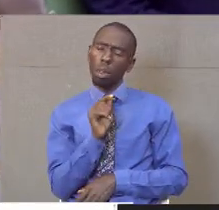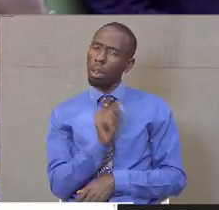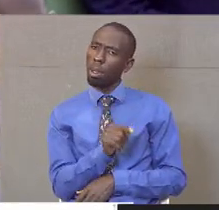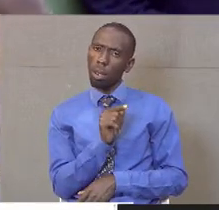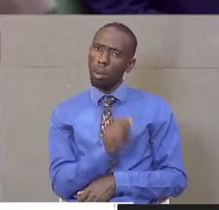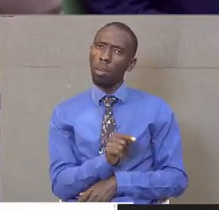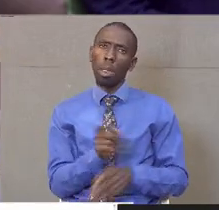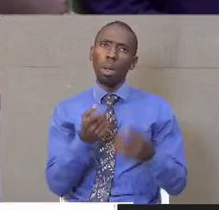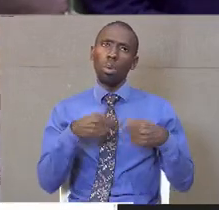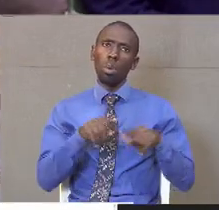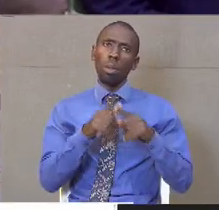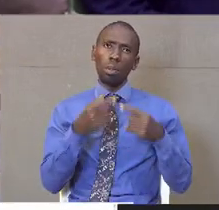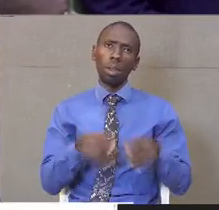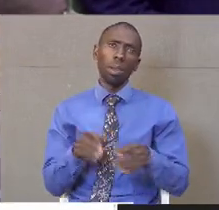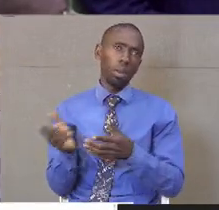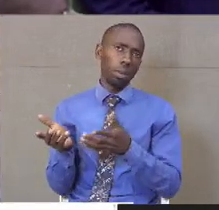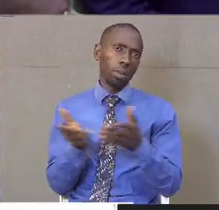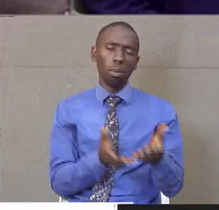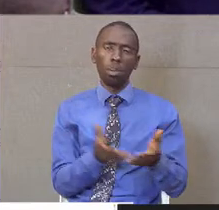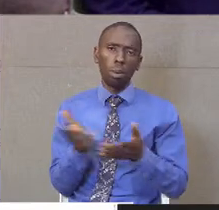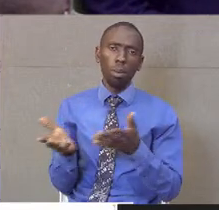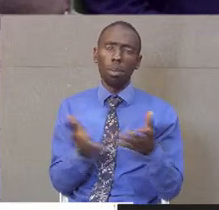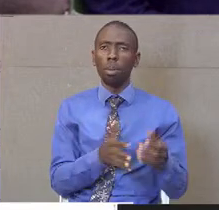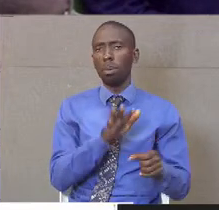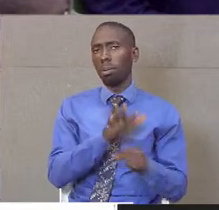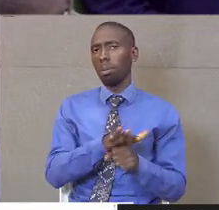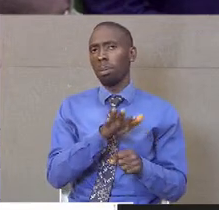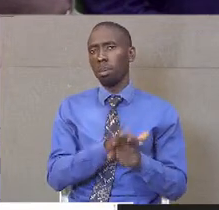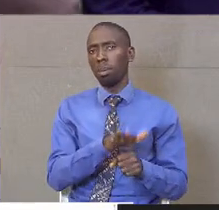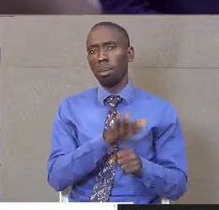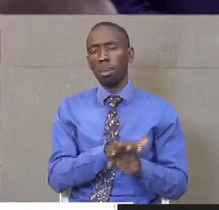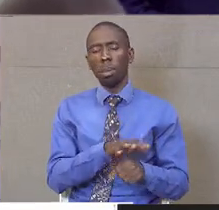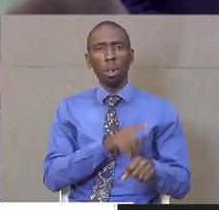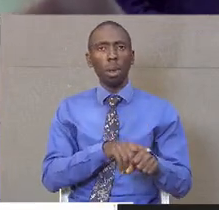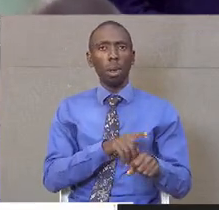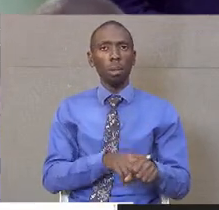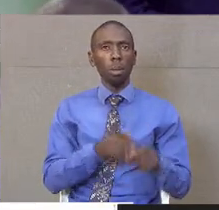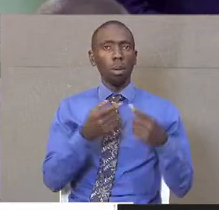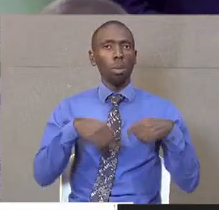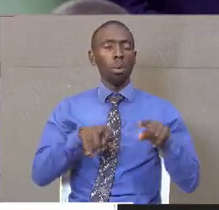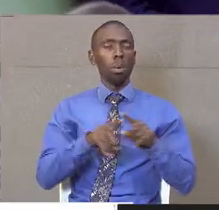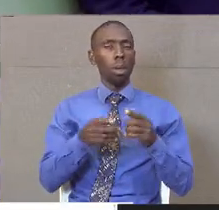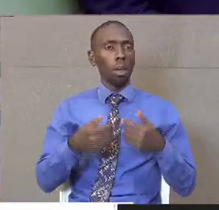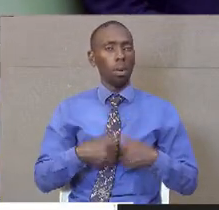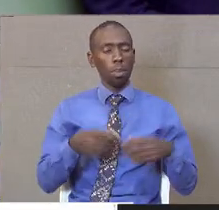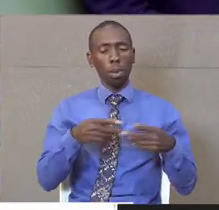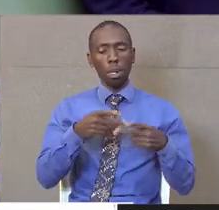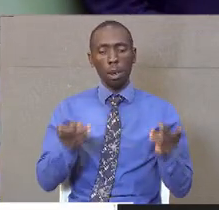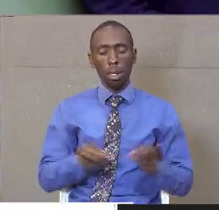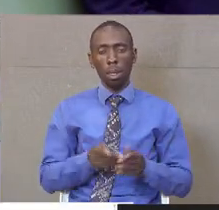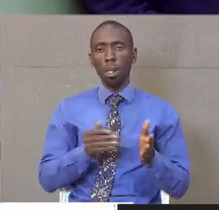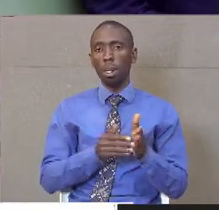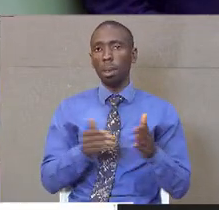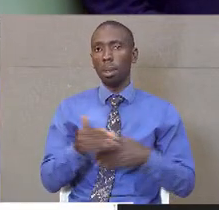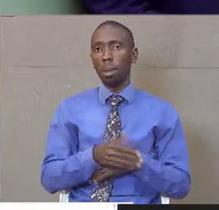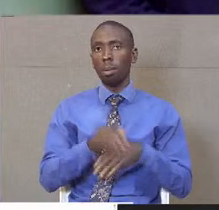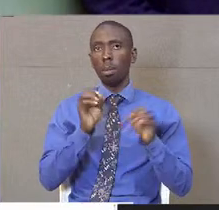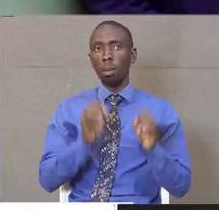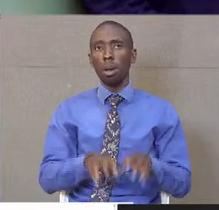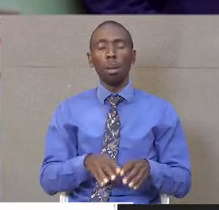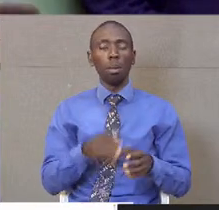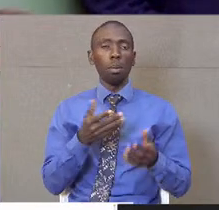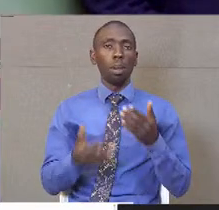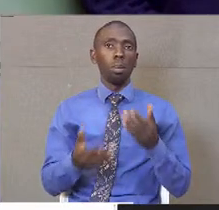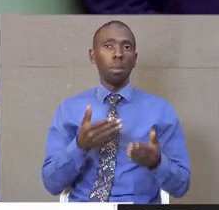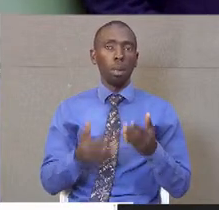We have raised this over and over. We have places which are not accessible by other means of transport, except